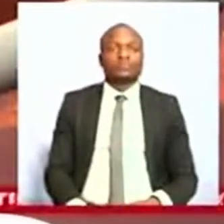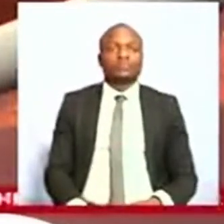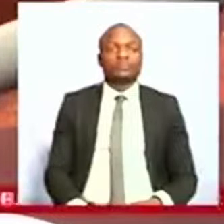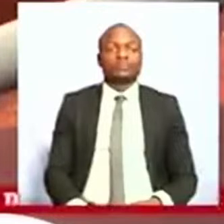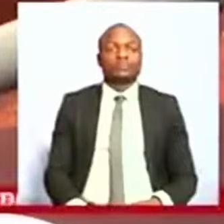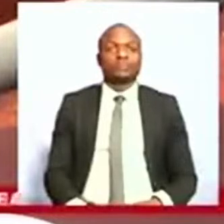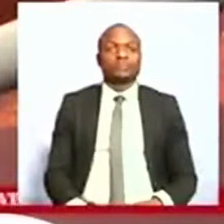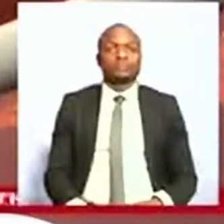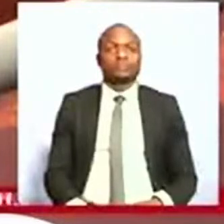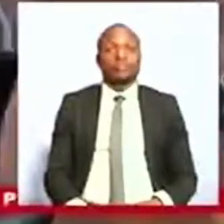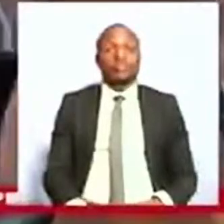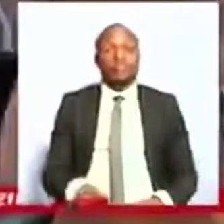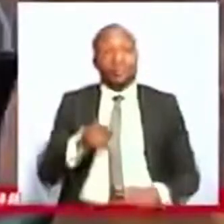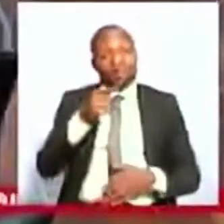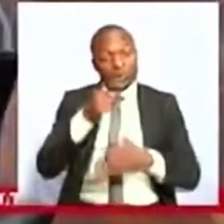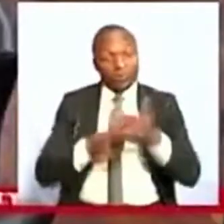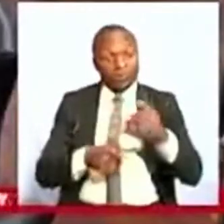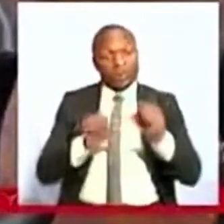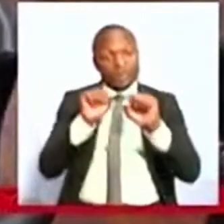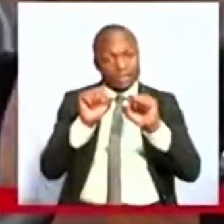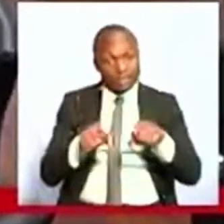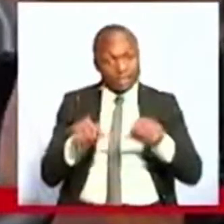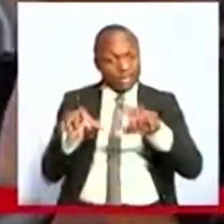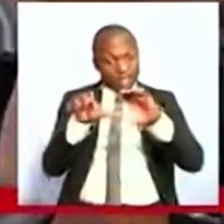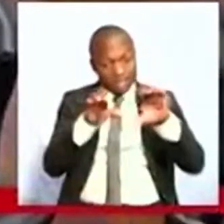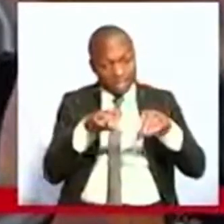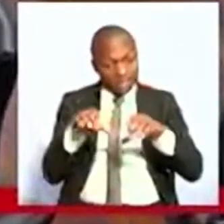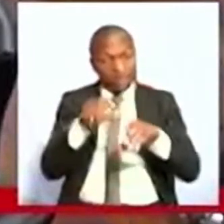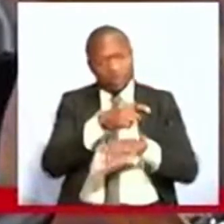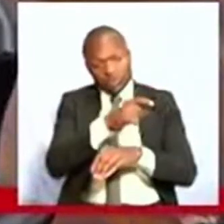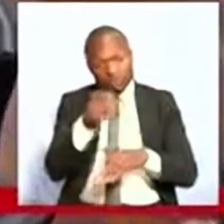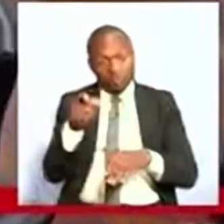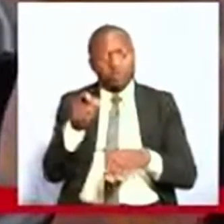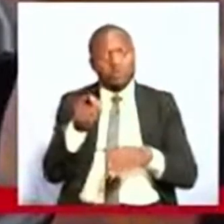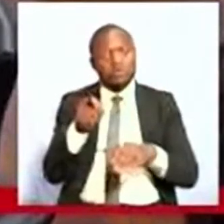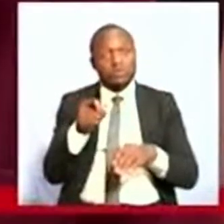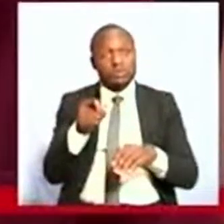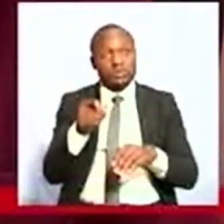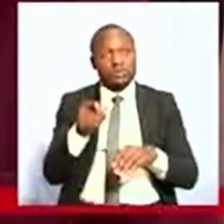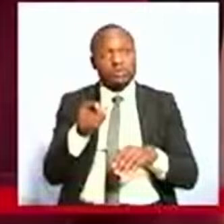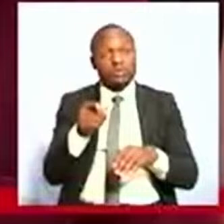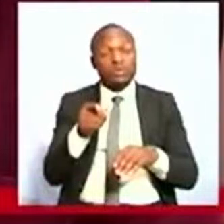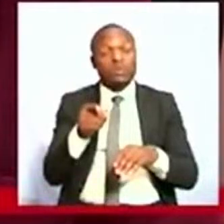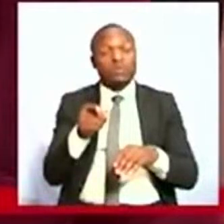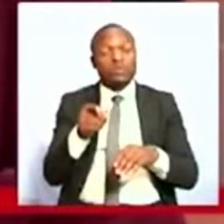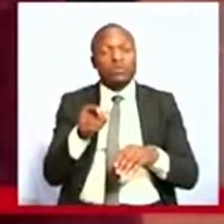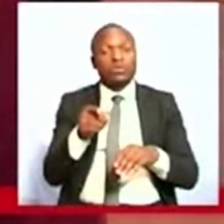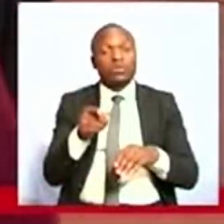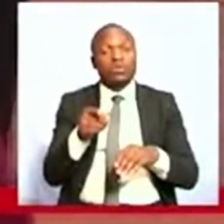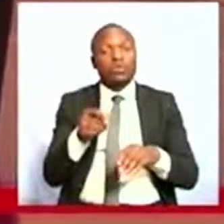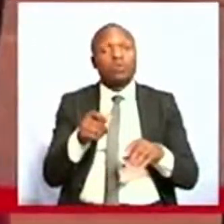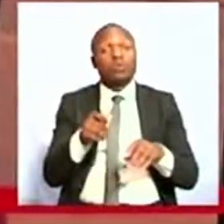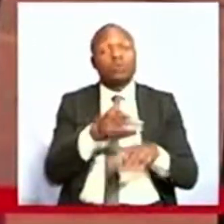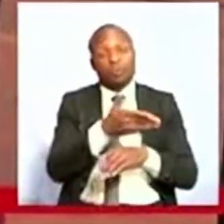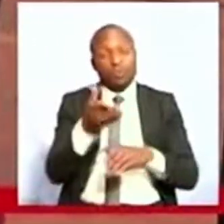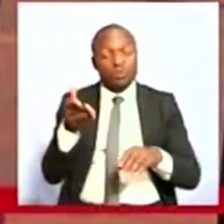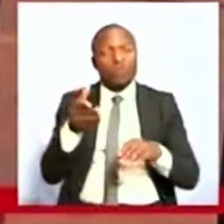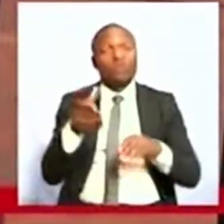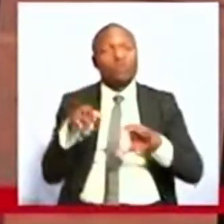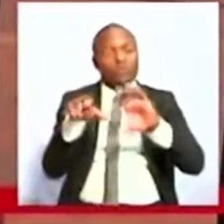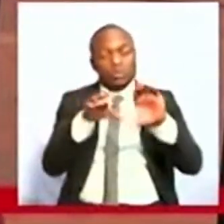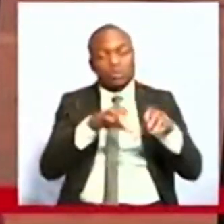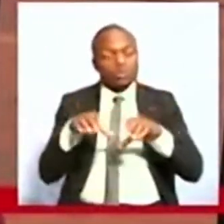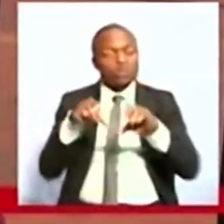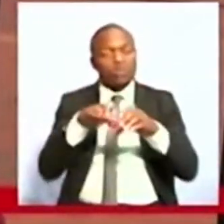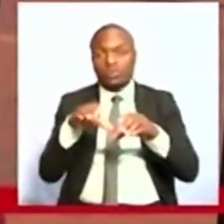So, what should we do with those who commit those heinous crimes or which previously attracted murder?